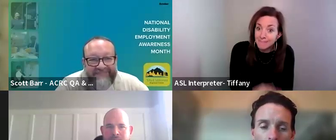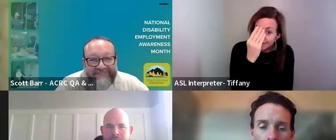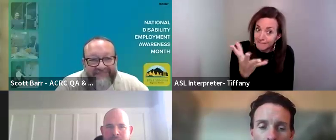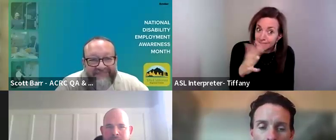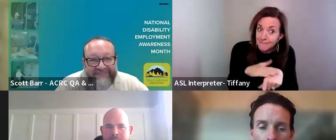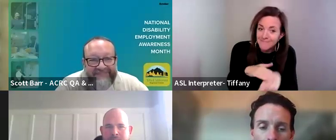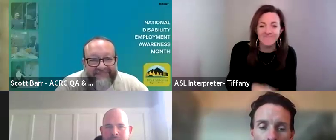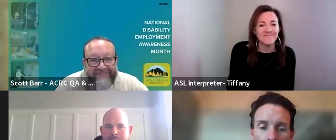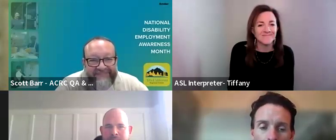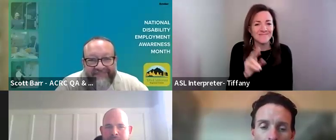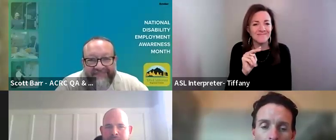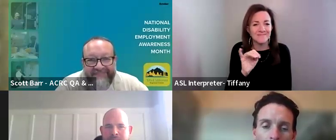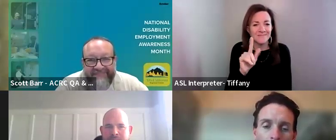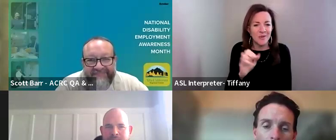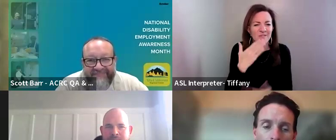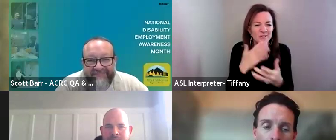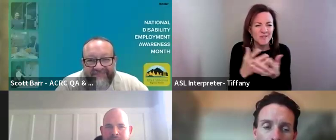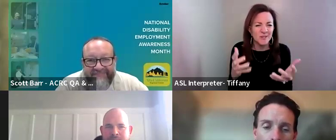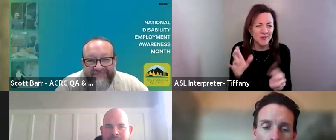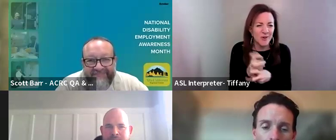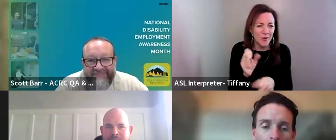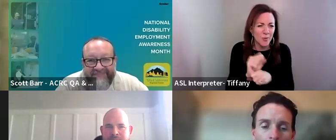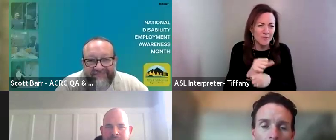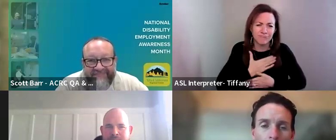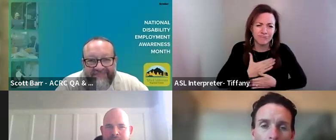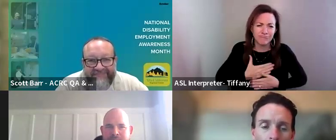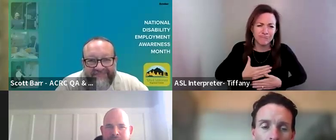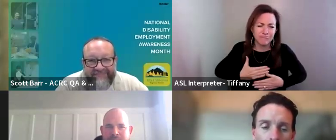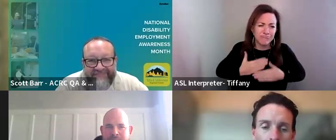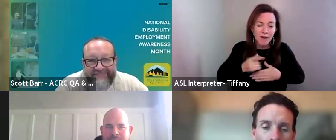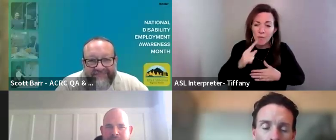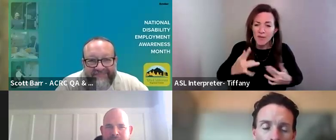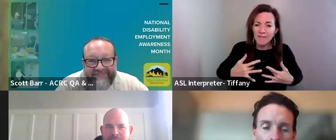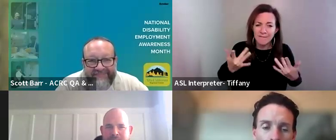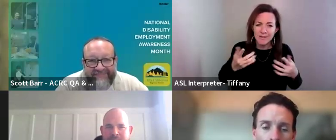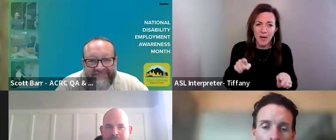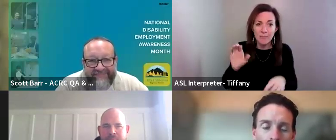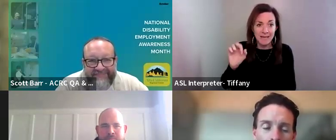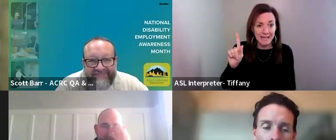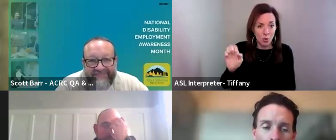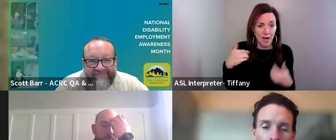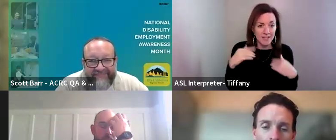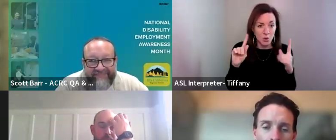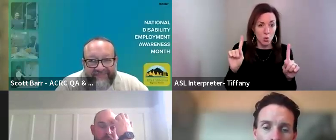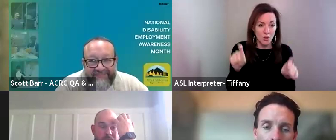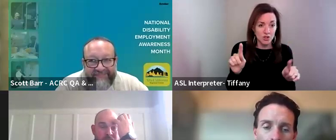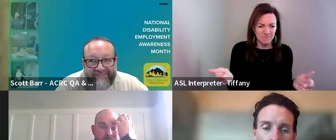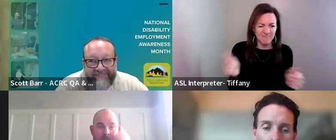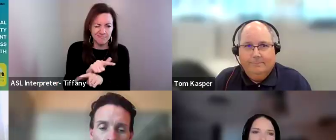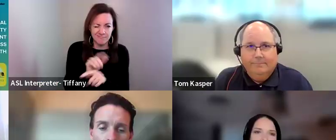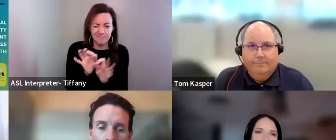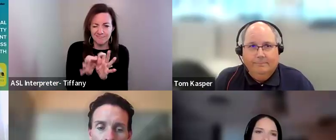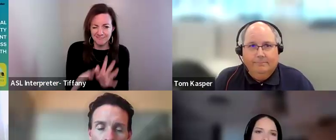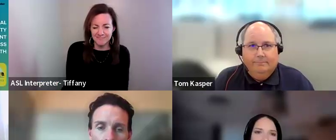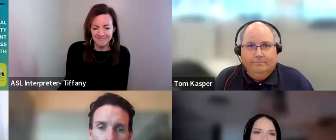Yeah. Nicole, thank you so much. And all your hard work is so appreciated to make this event occur. I see that Carol's got a question. Go ahead, Miss Carol.